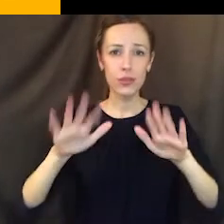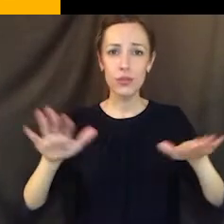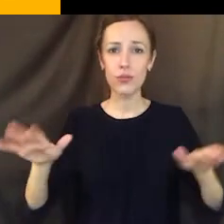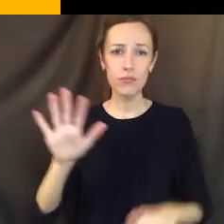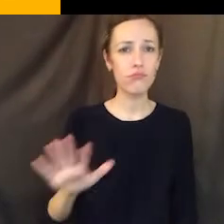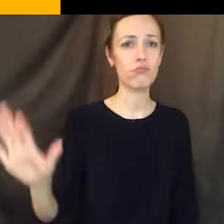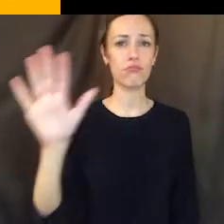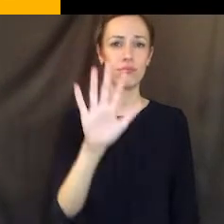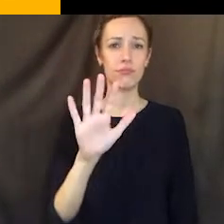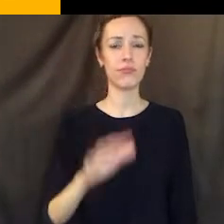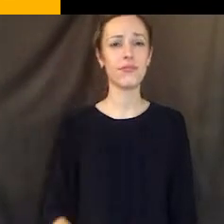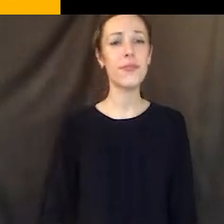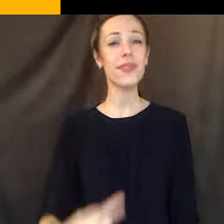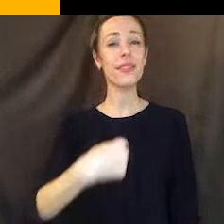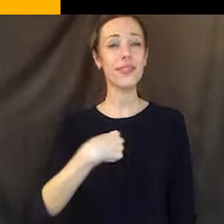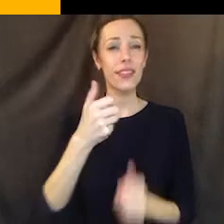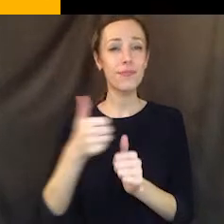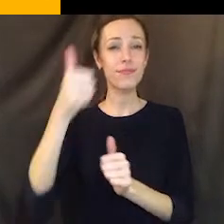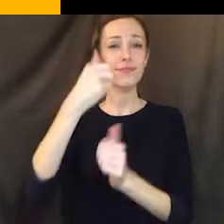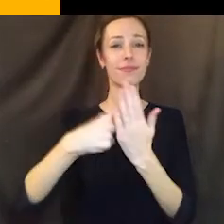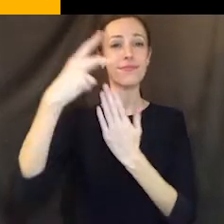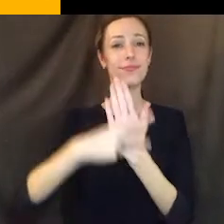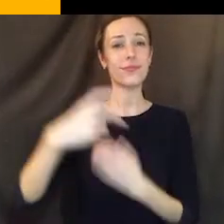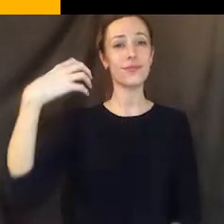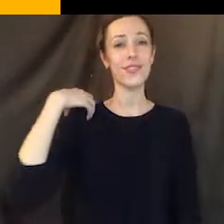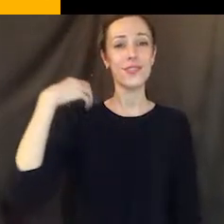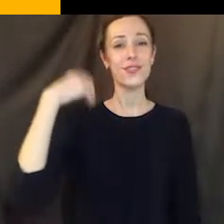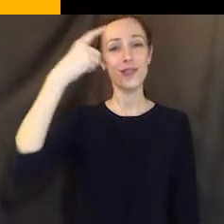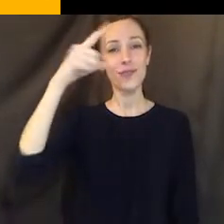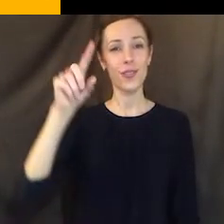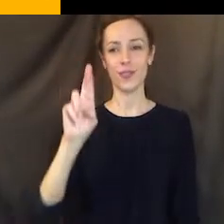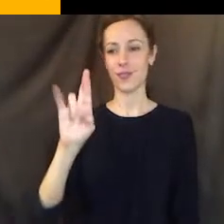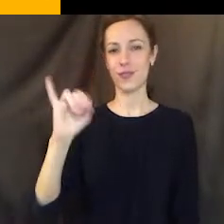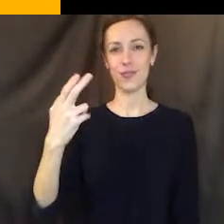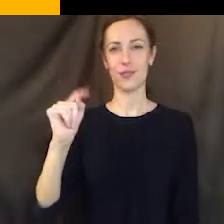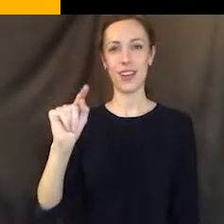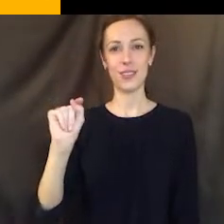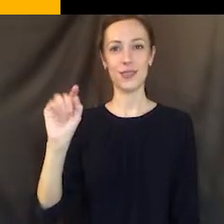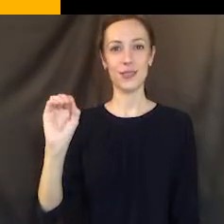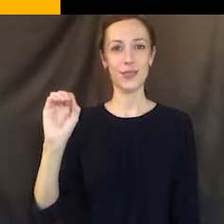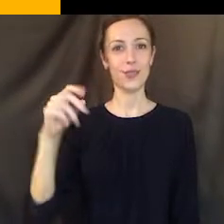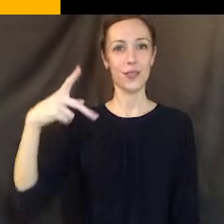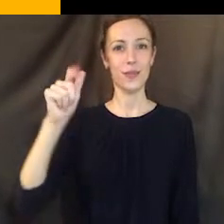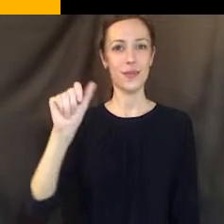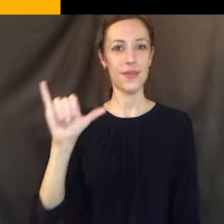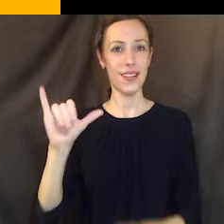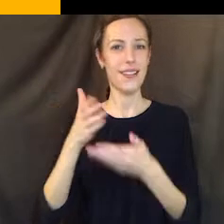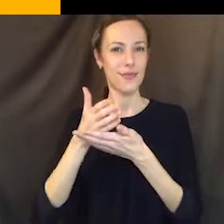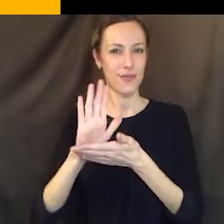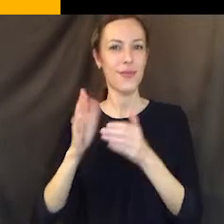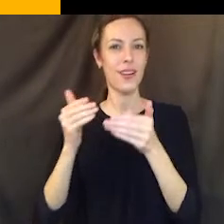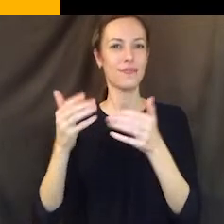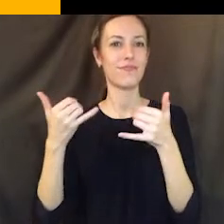Chief Program Officer at Right to Play, I led the implementation of a rapid and thoughtful response to the pandemic for the 2.4 million